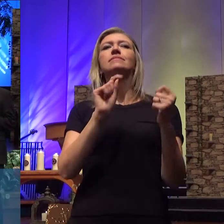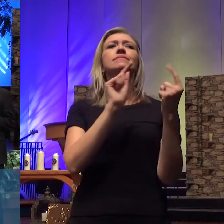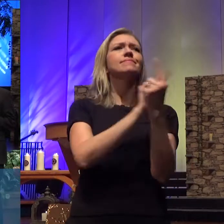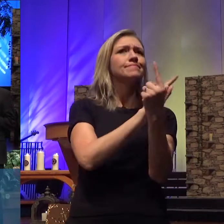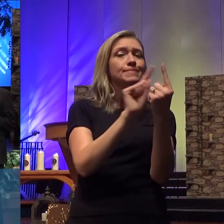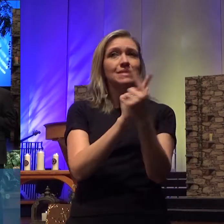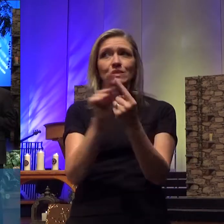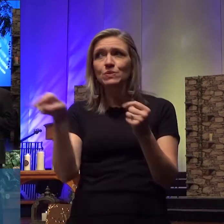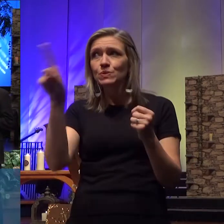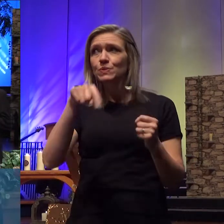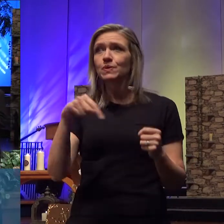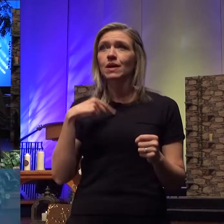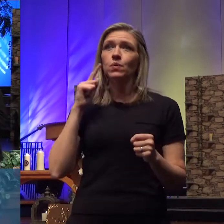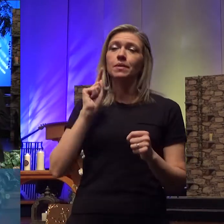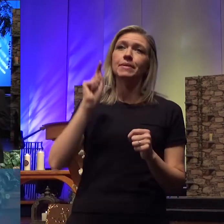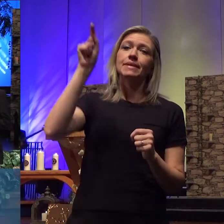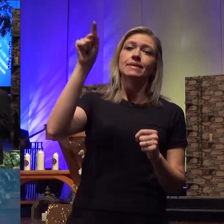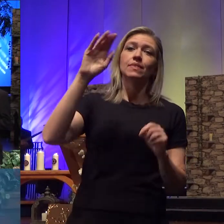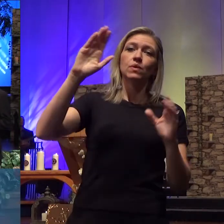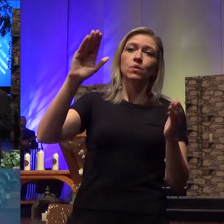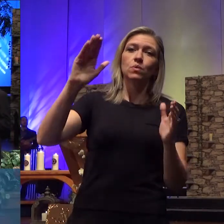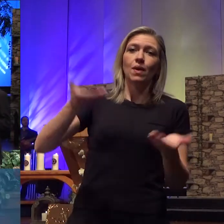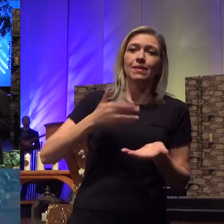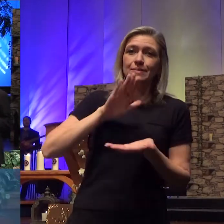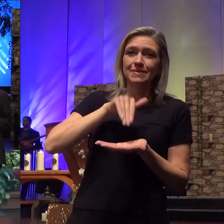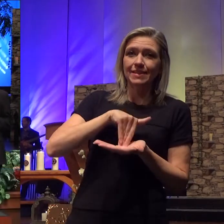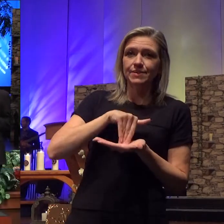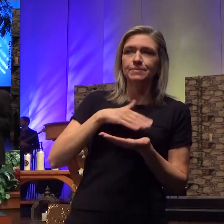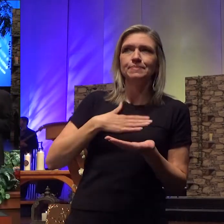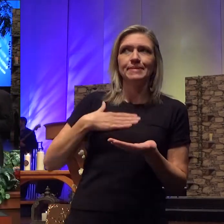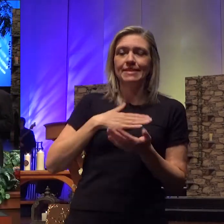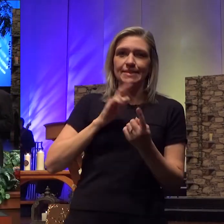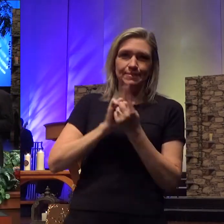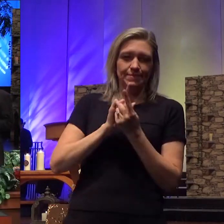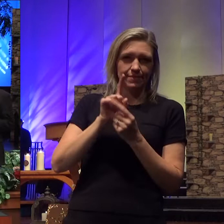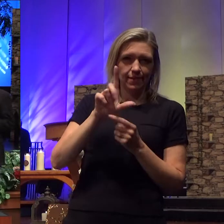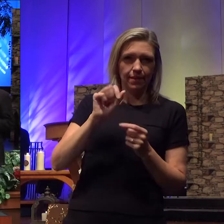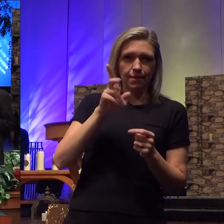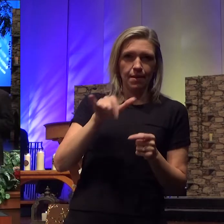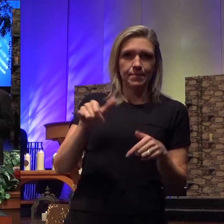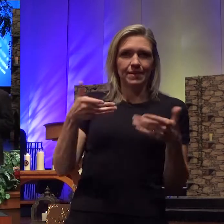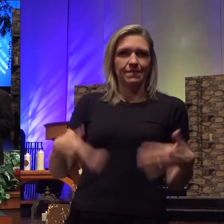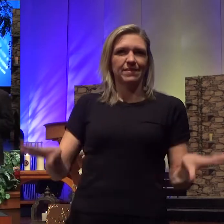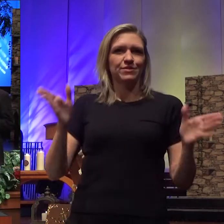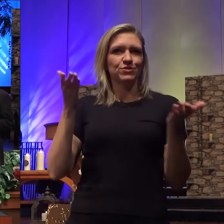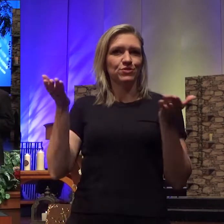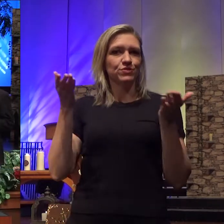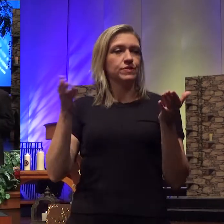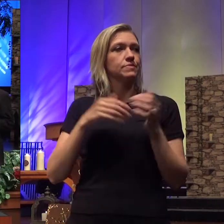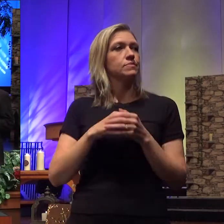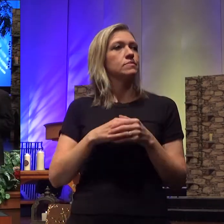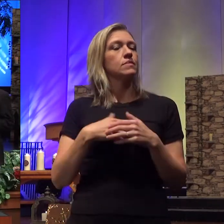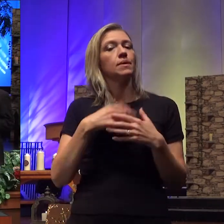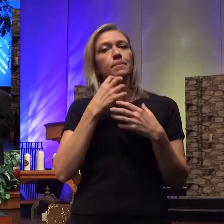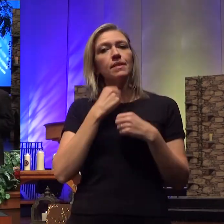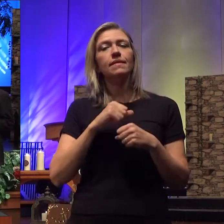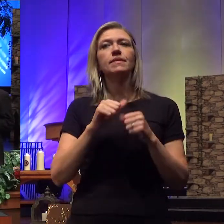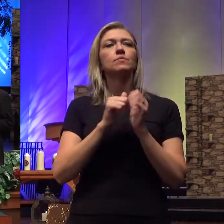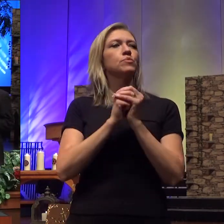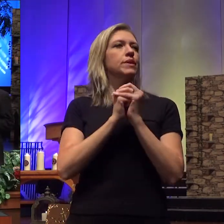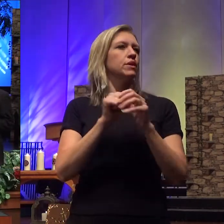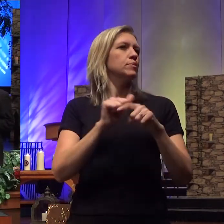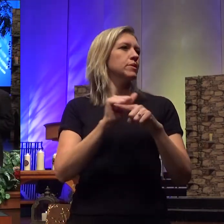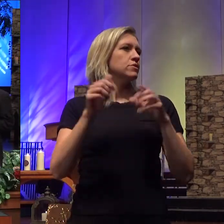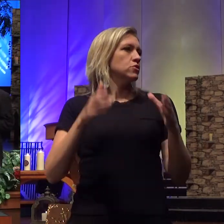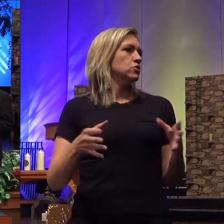greet you and to meet you. I'll be out in the Welcome Center, so please joining me out in the lobby after the service. And our beloved